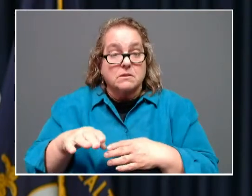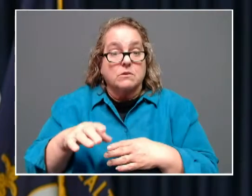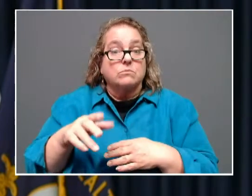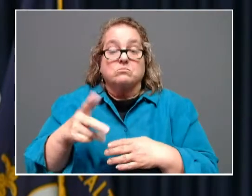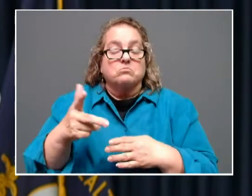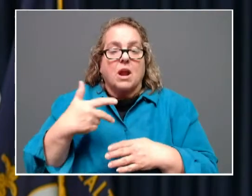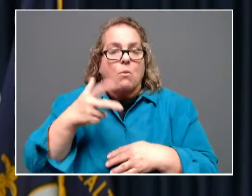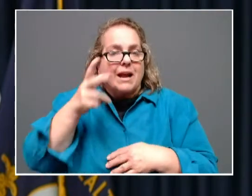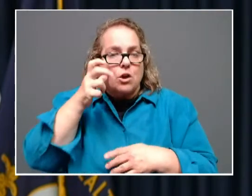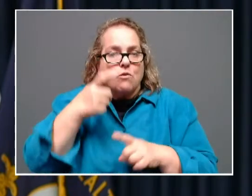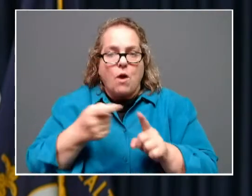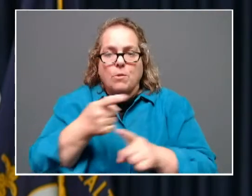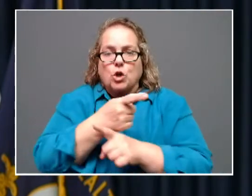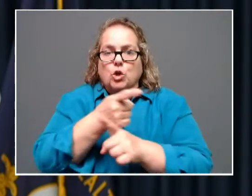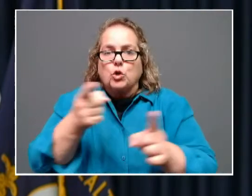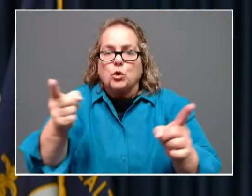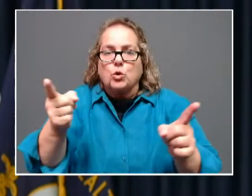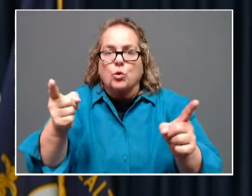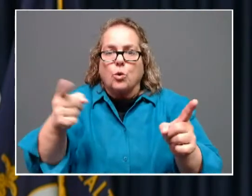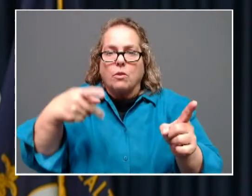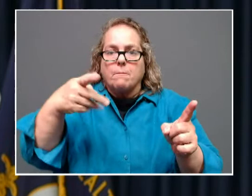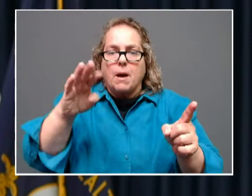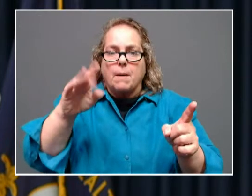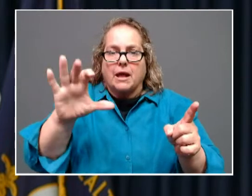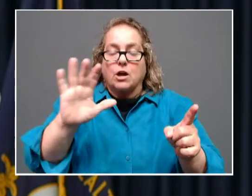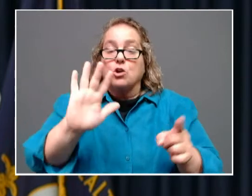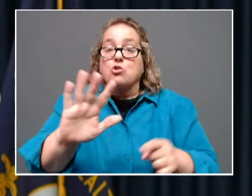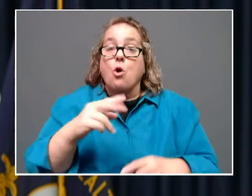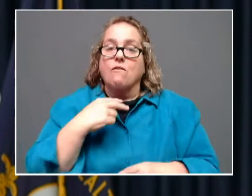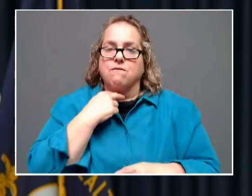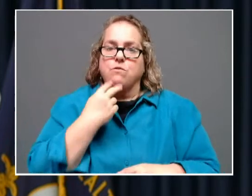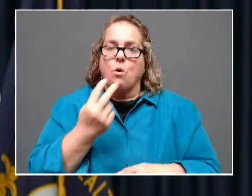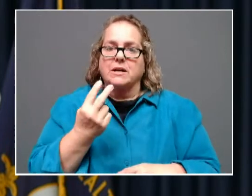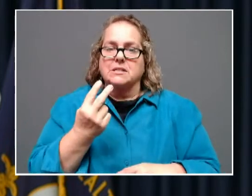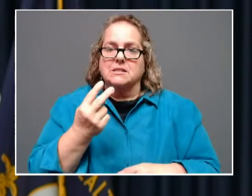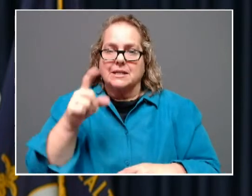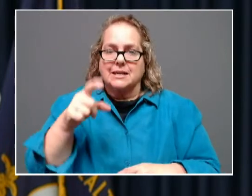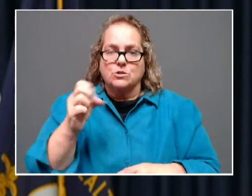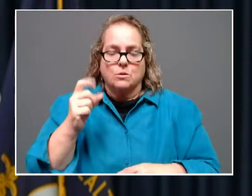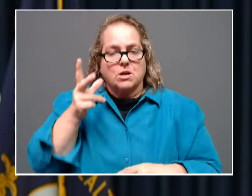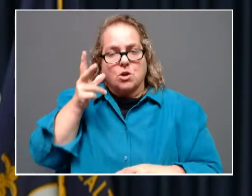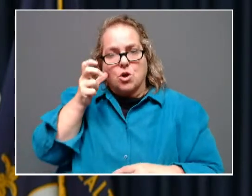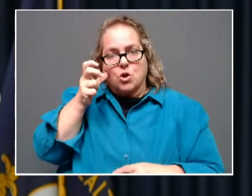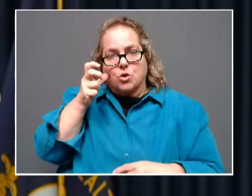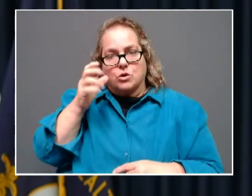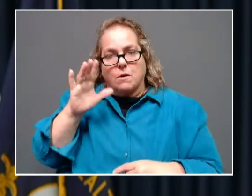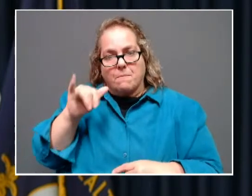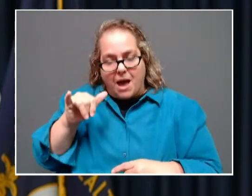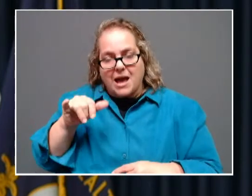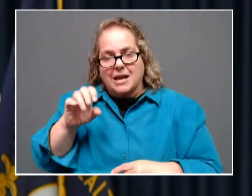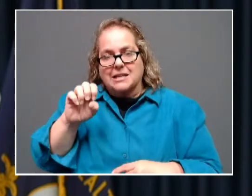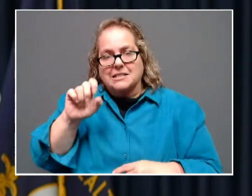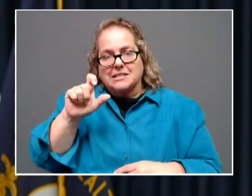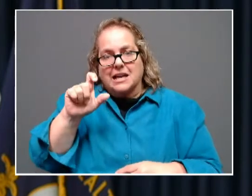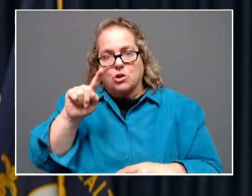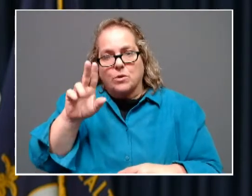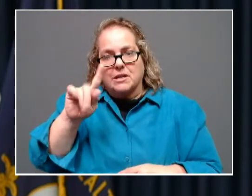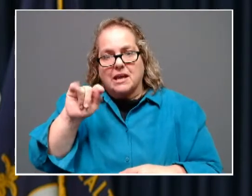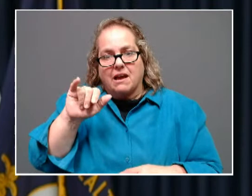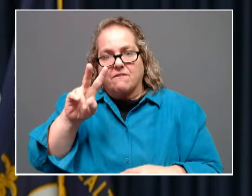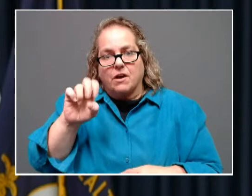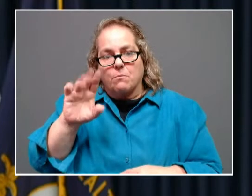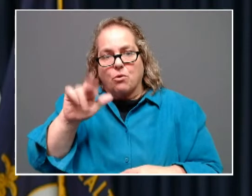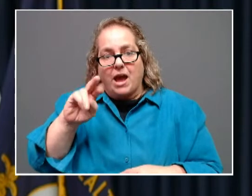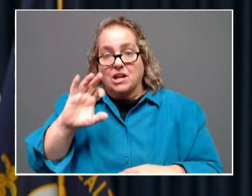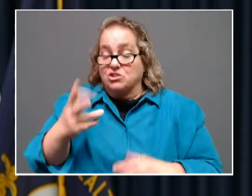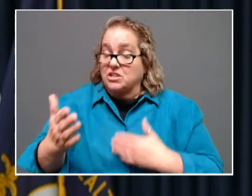the public, so that your voice is heard by the executive branch, even if it's ignored by the